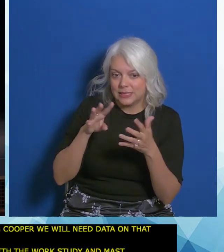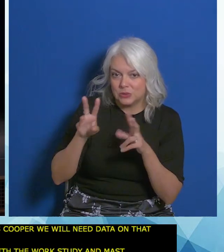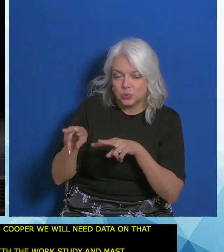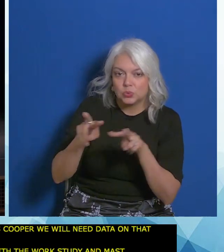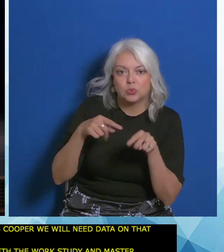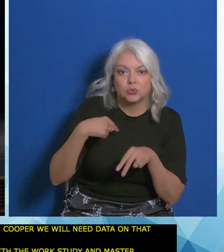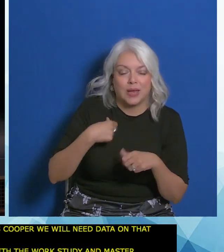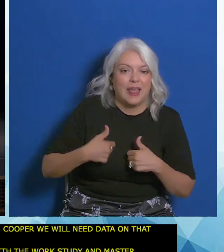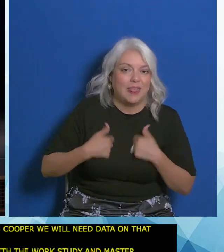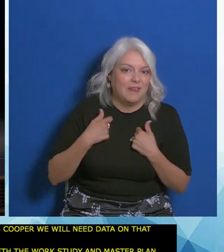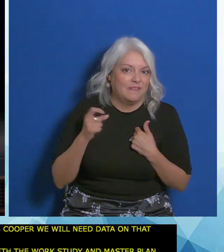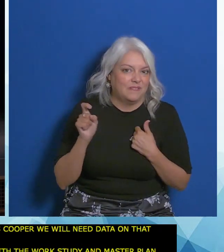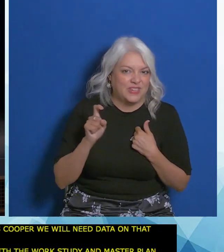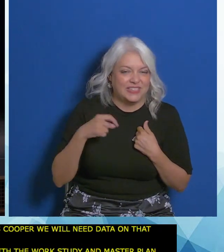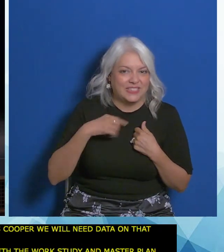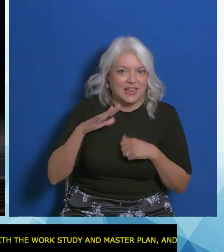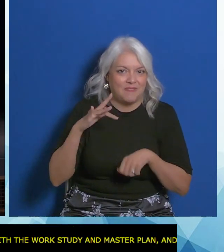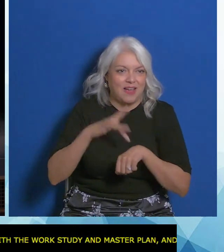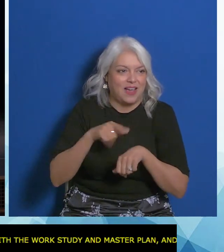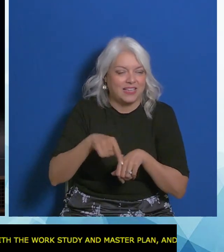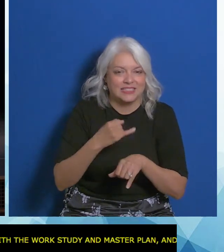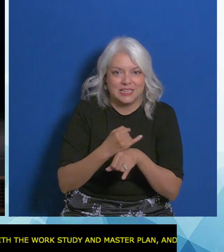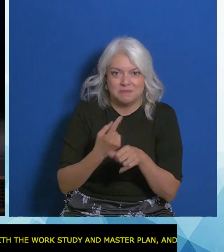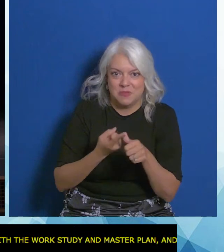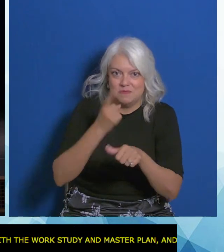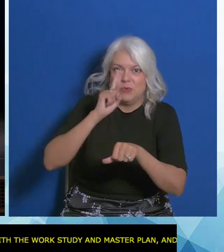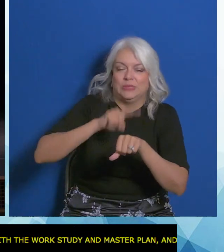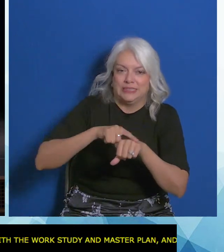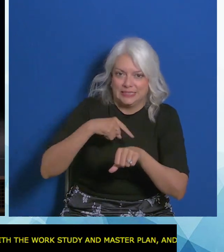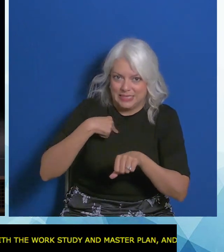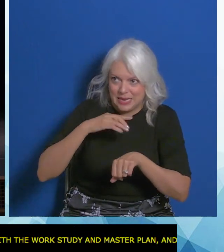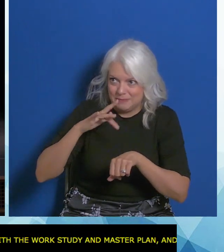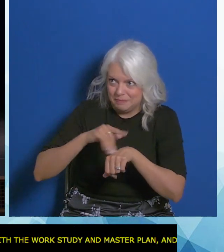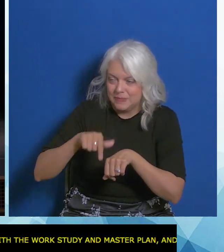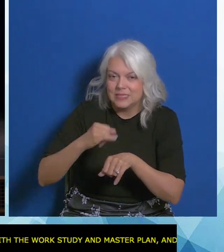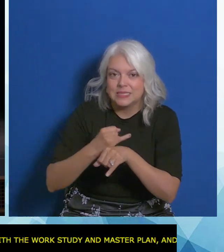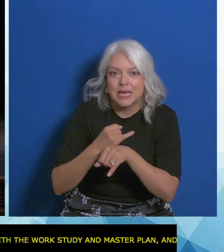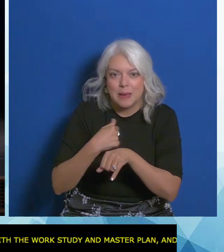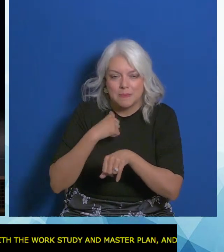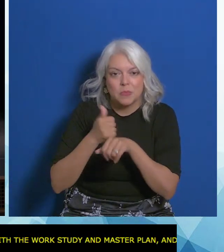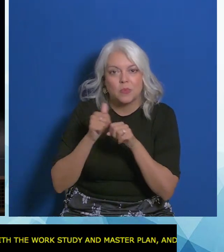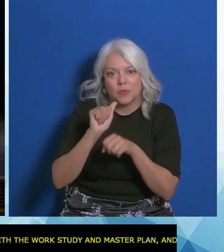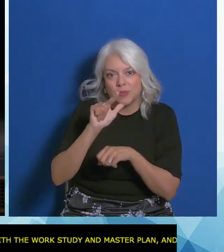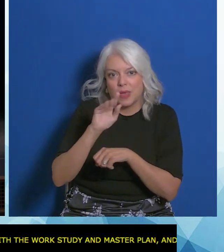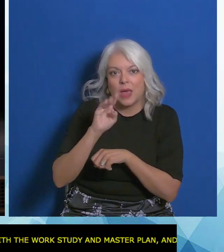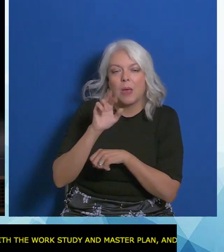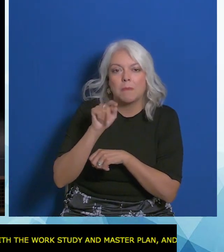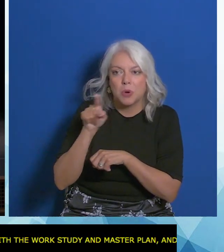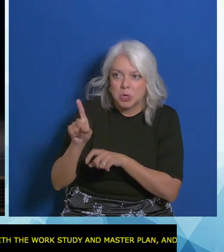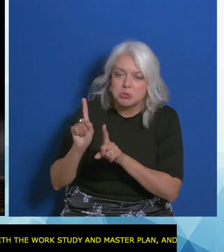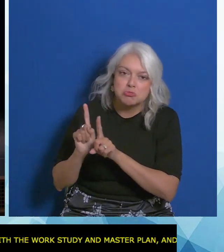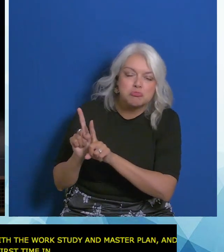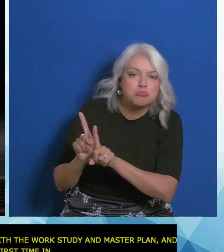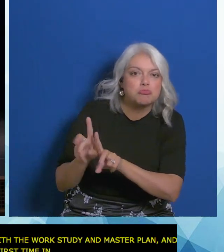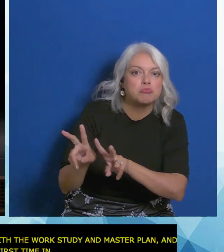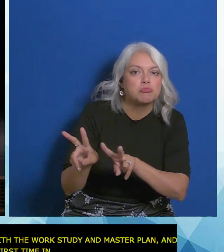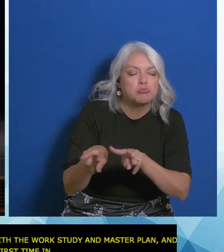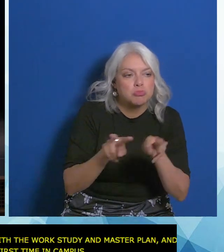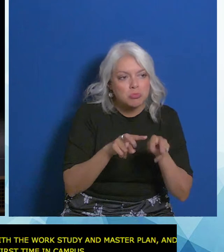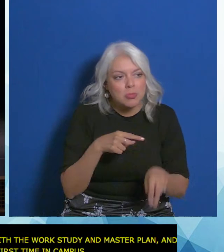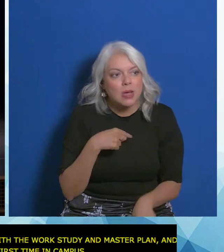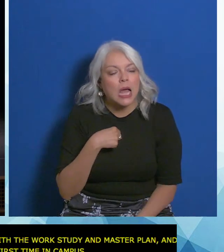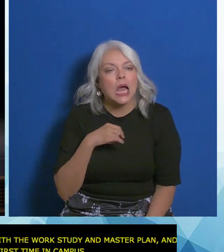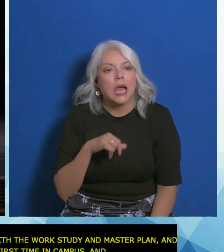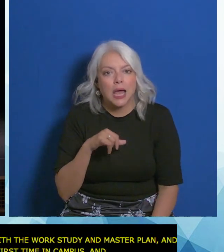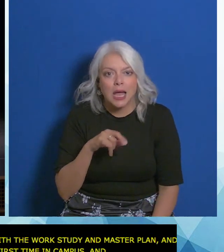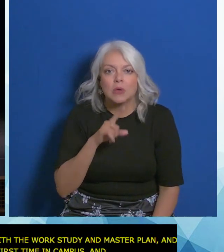Phoenix. I've never been down to this campus. That was my first time on campus. I set up a tour with Albert, and he kind of took me around, and